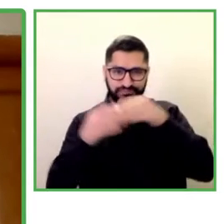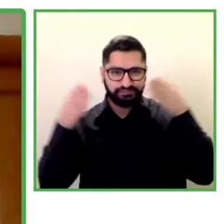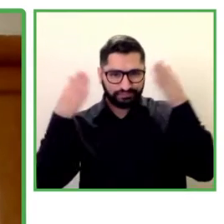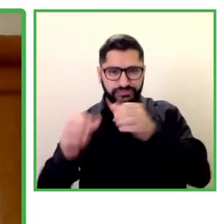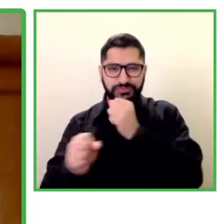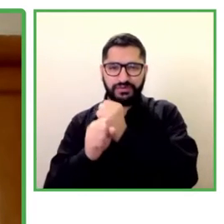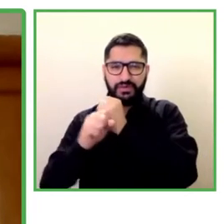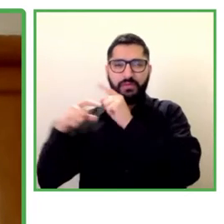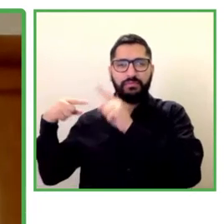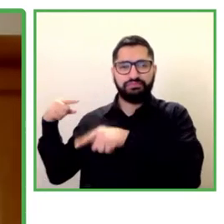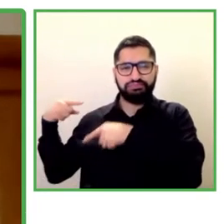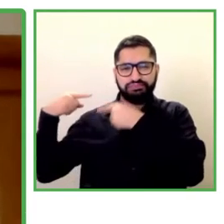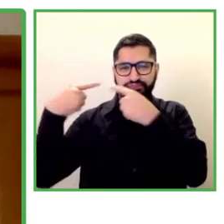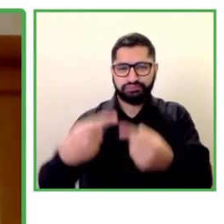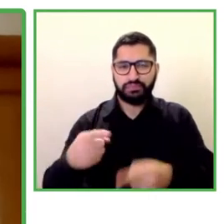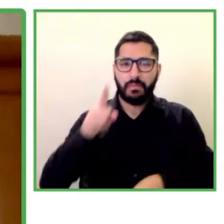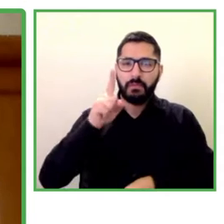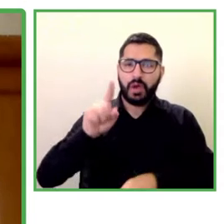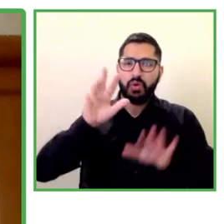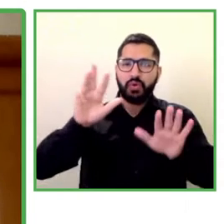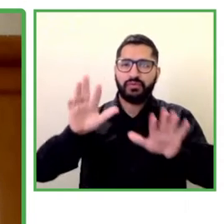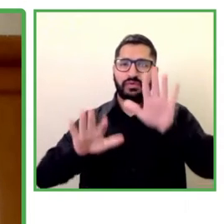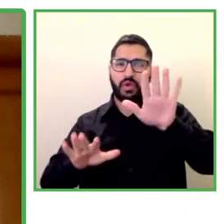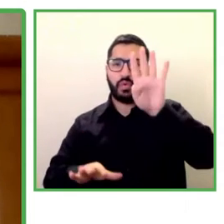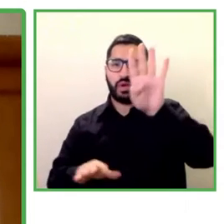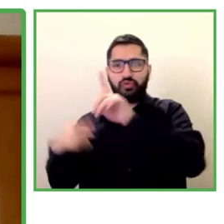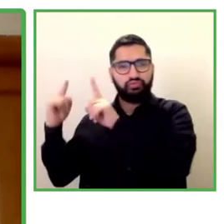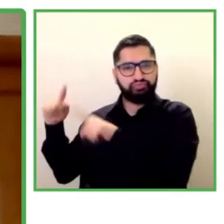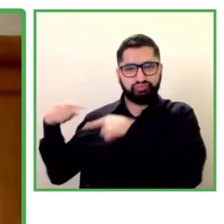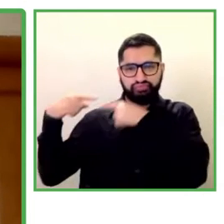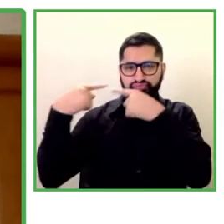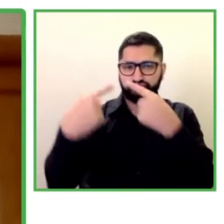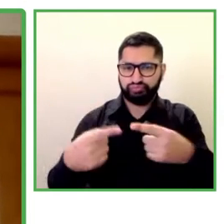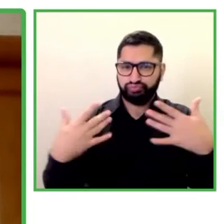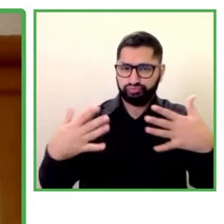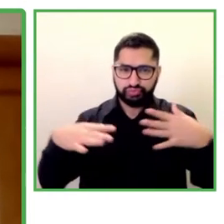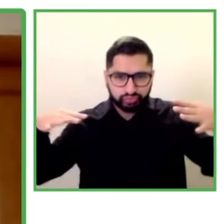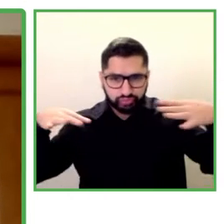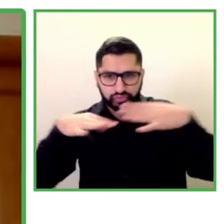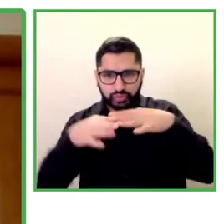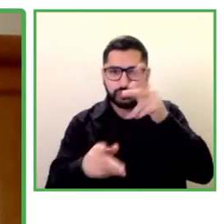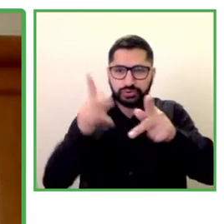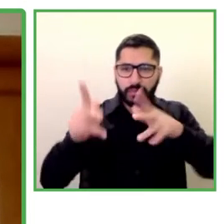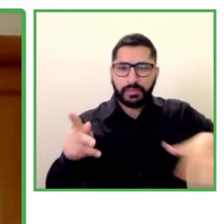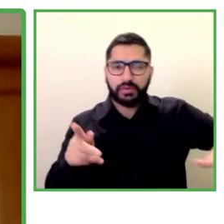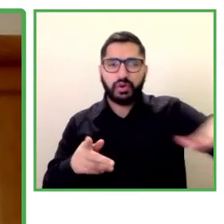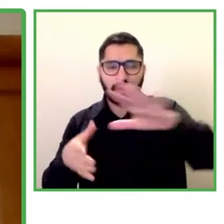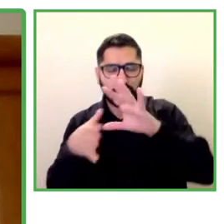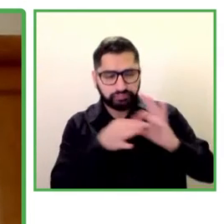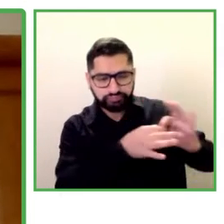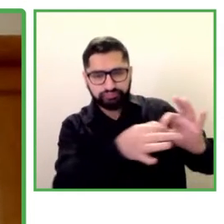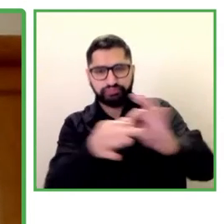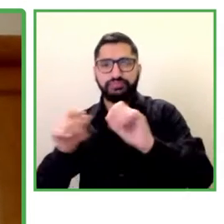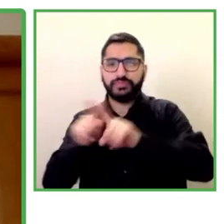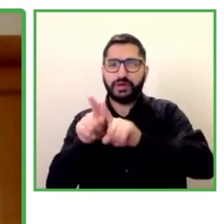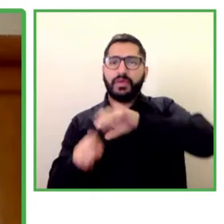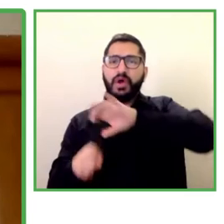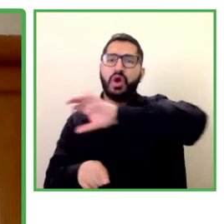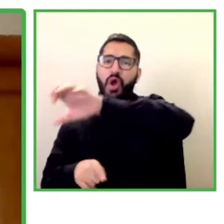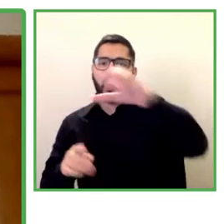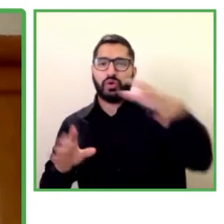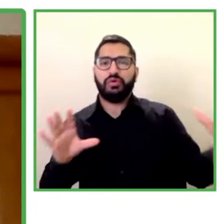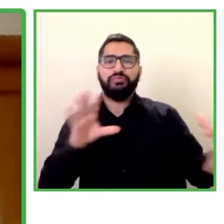work on social protection and social security in all the region and in all the countries of the region. I am a lawyer